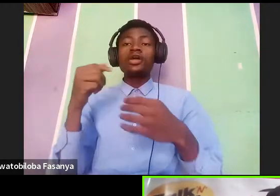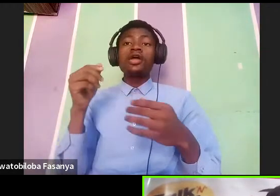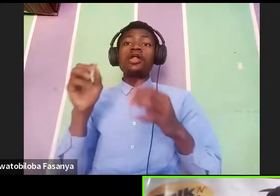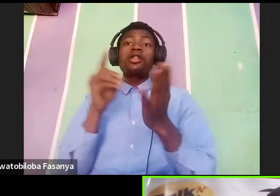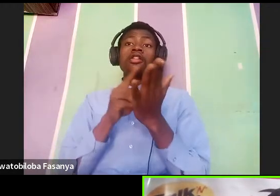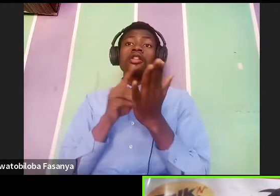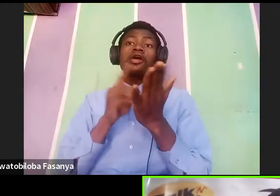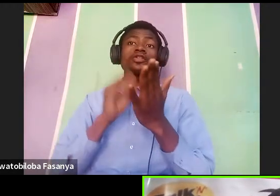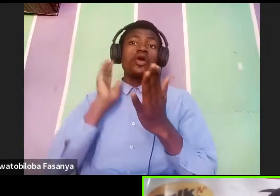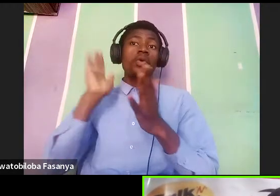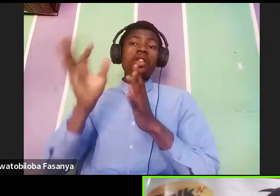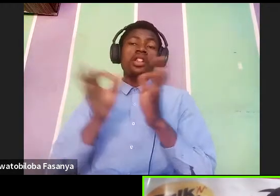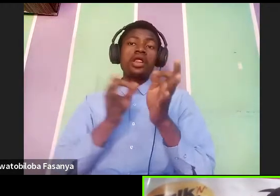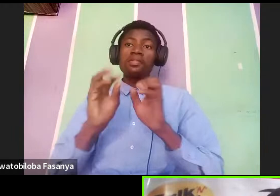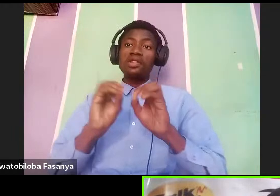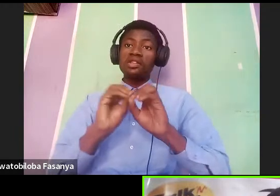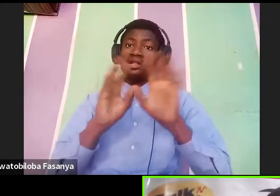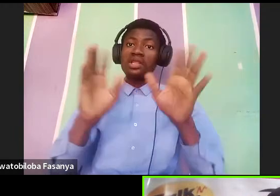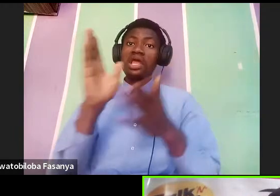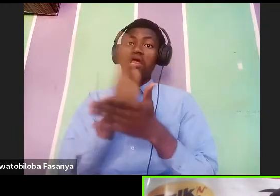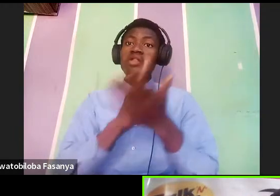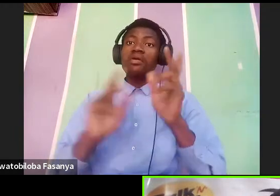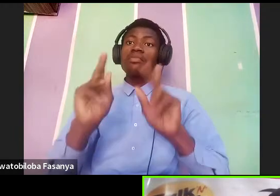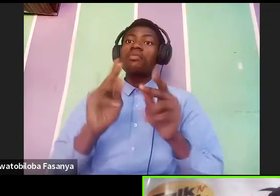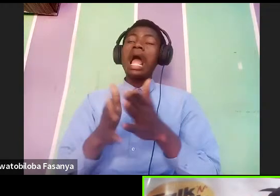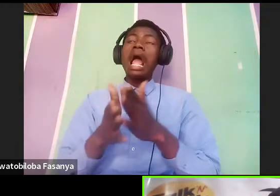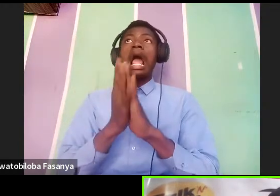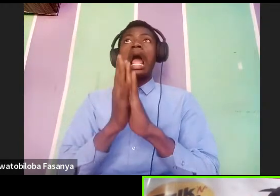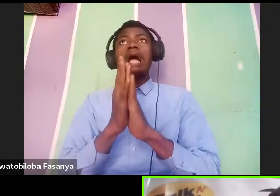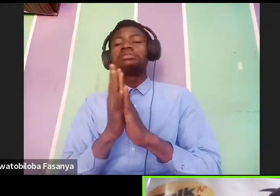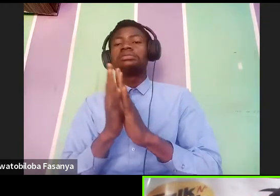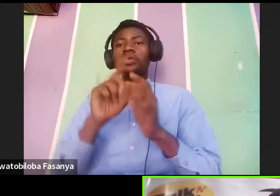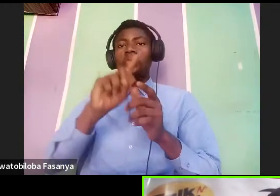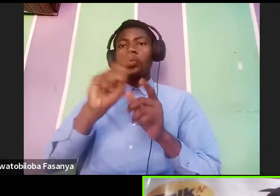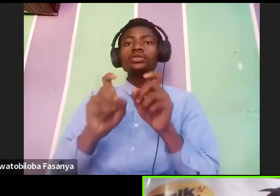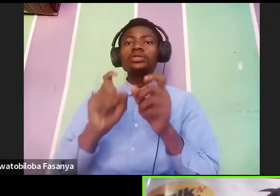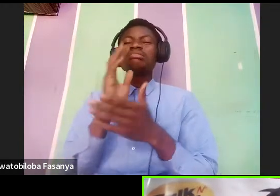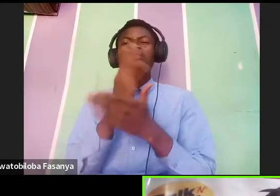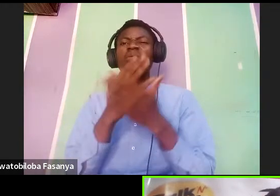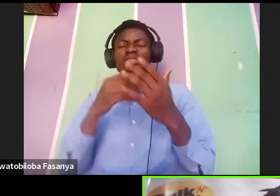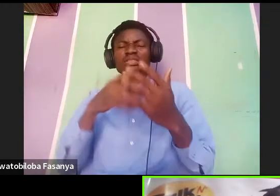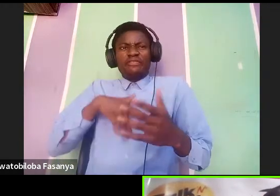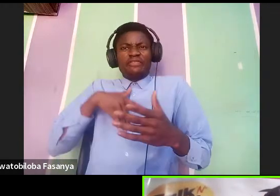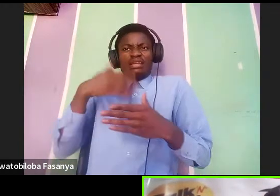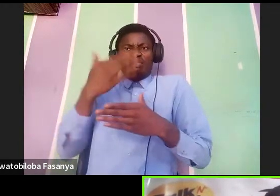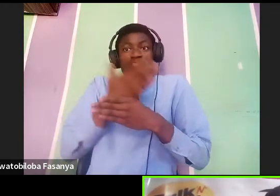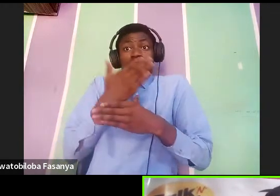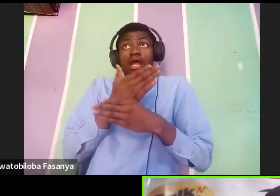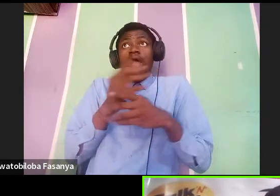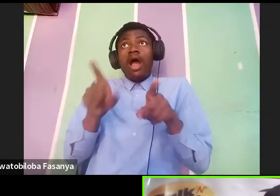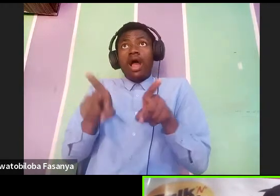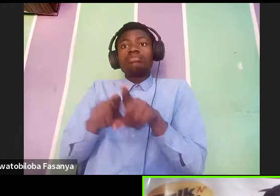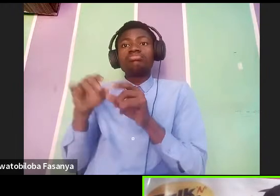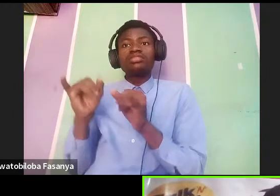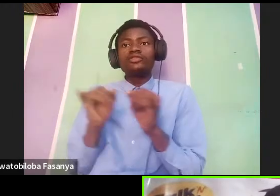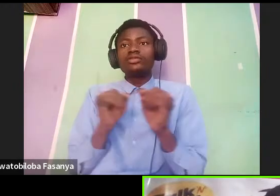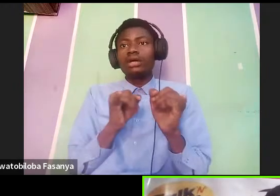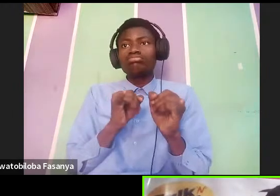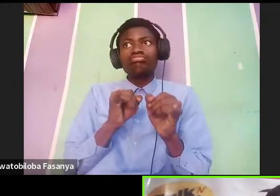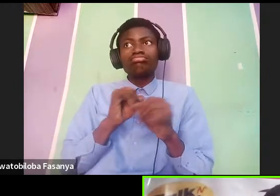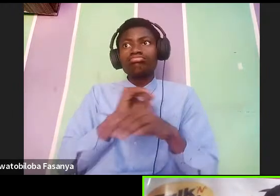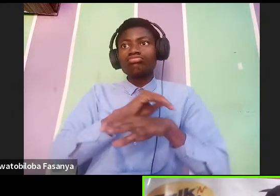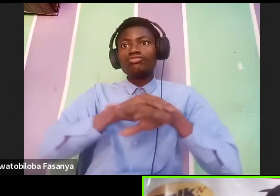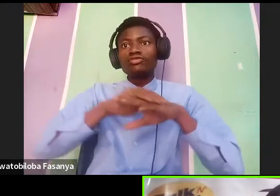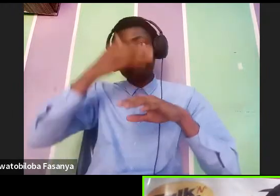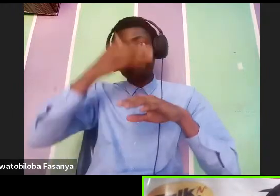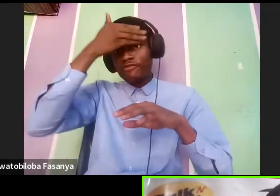us to ask and some of the things that bothers us as individuals as well. So please don't forget to ask your questions. The crew will